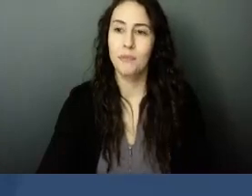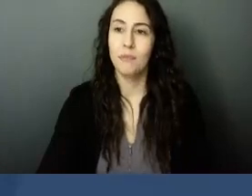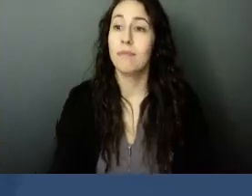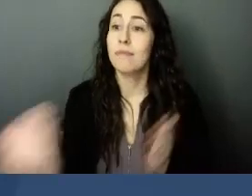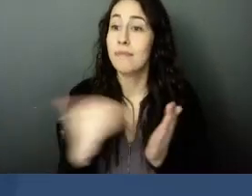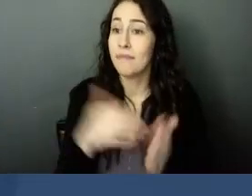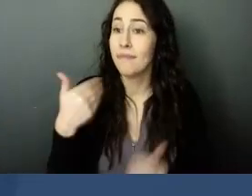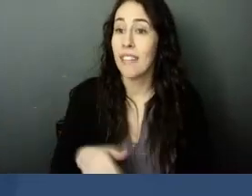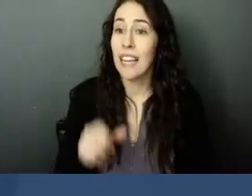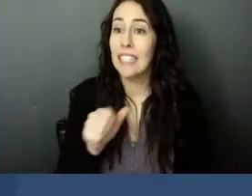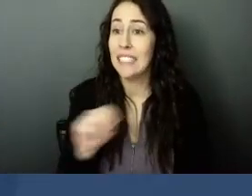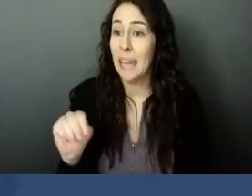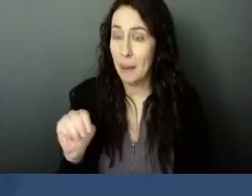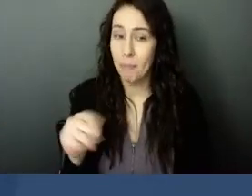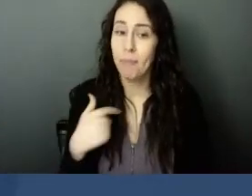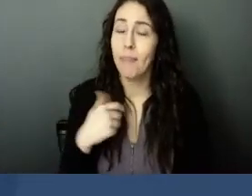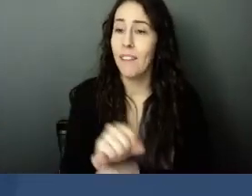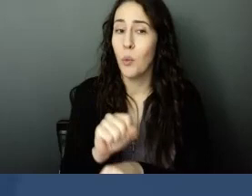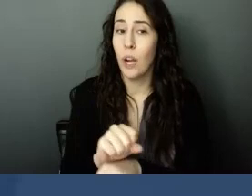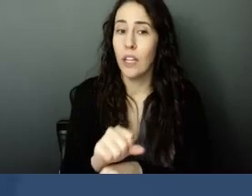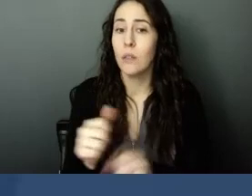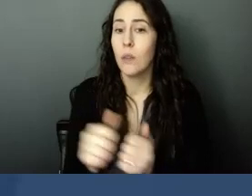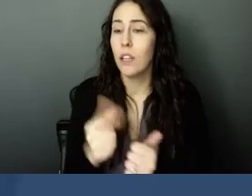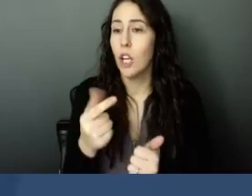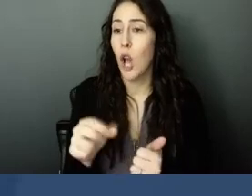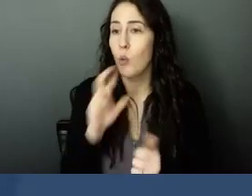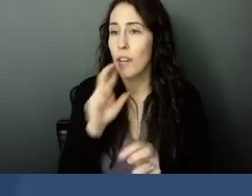Sam Butterfield. I've been with GoReact for about 5 years. I